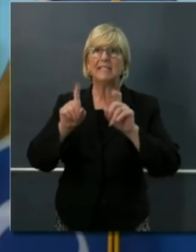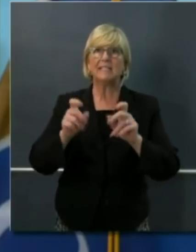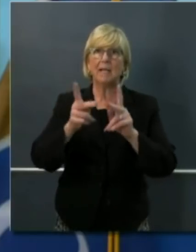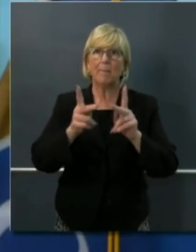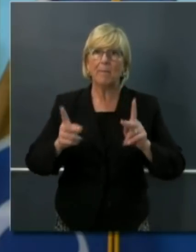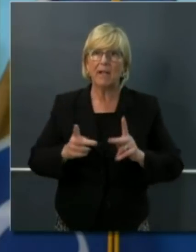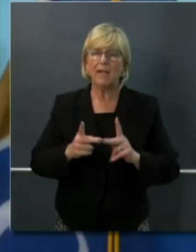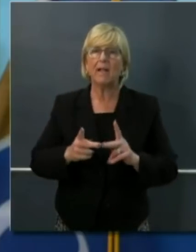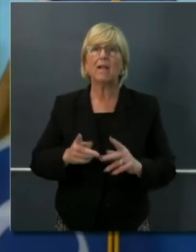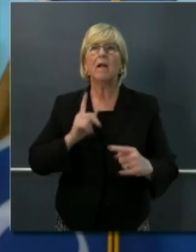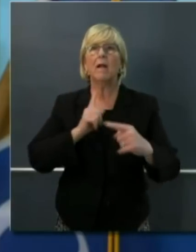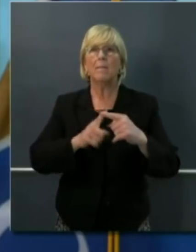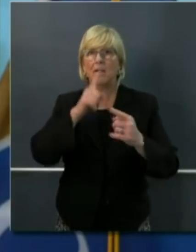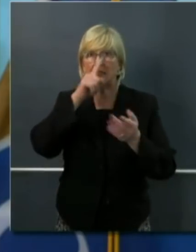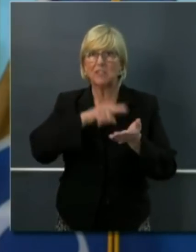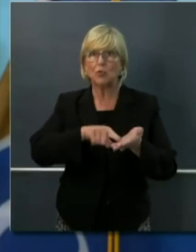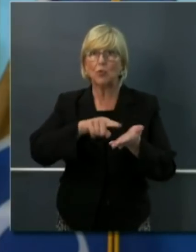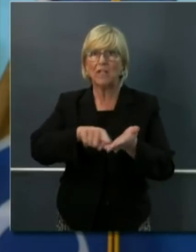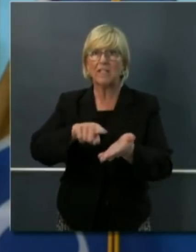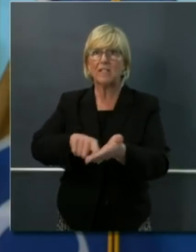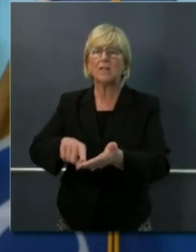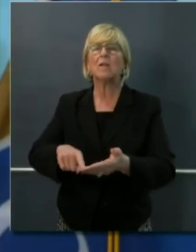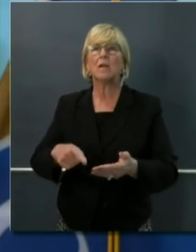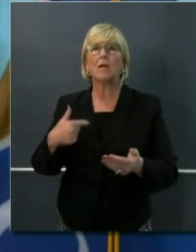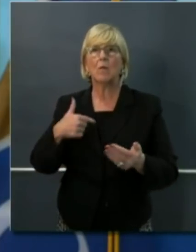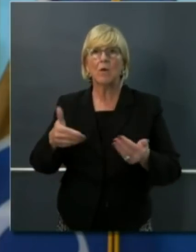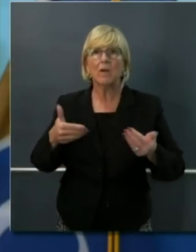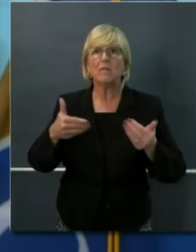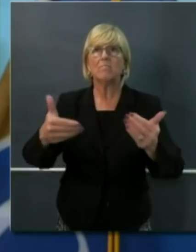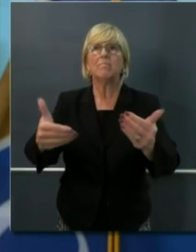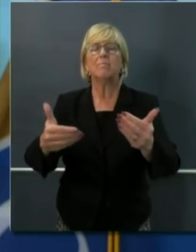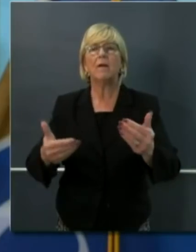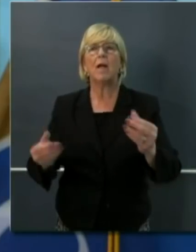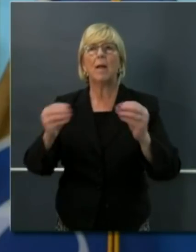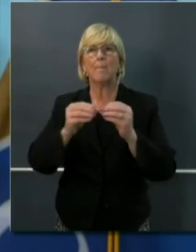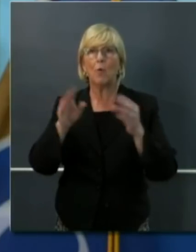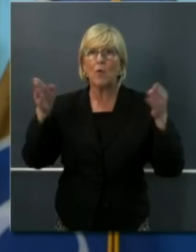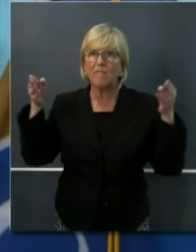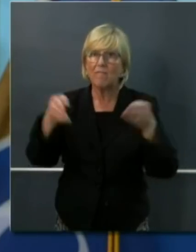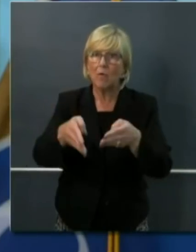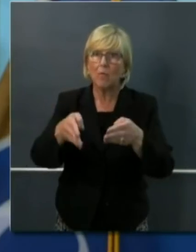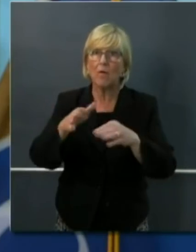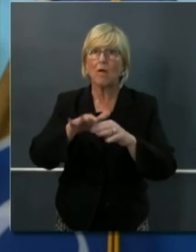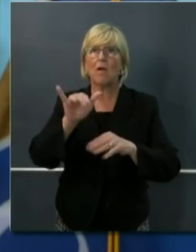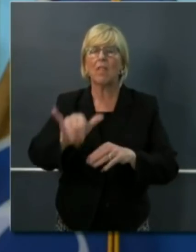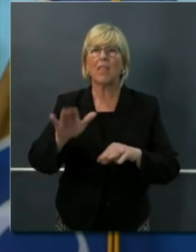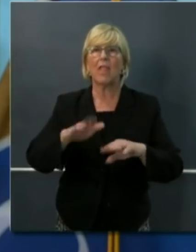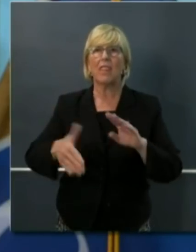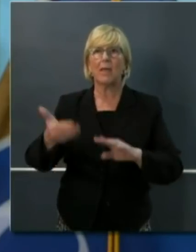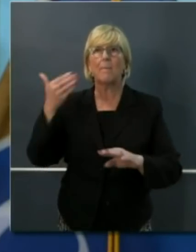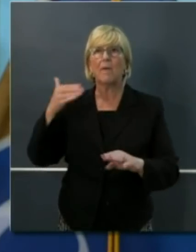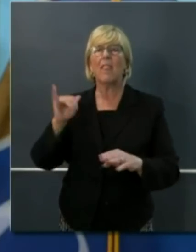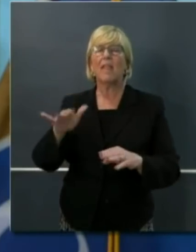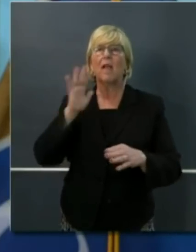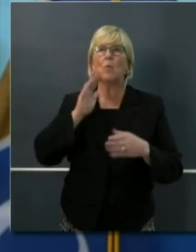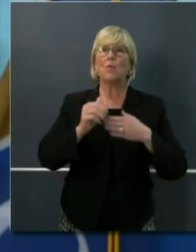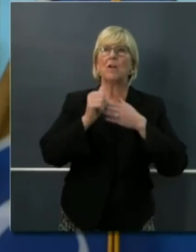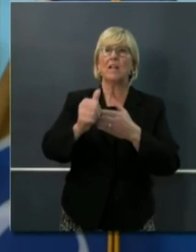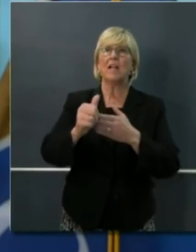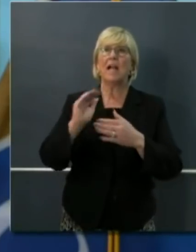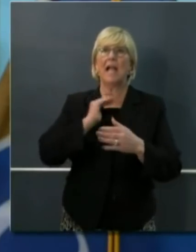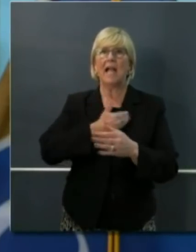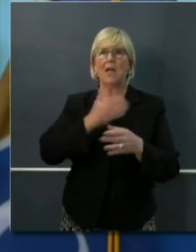well as tracing. Those are the things we advance today with a little bit more specificity than in the past. That will guide us